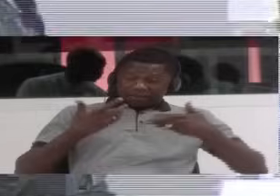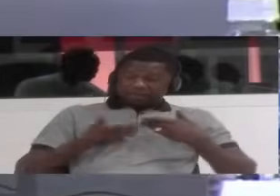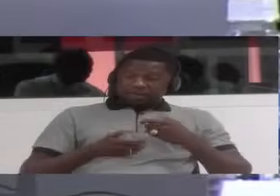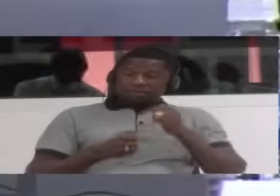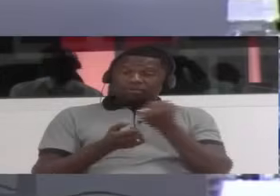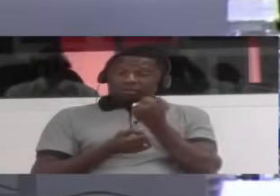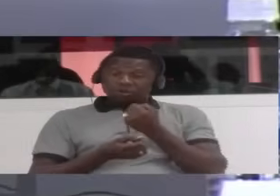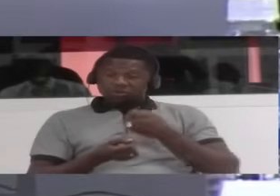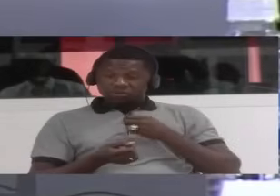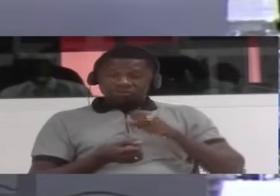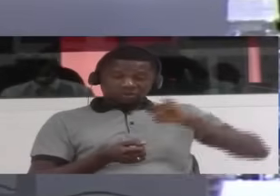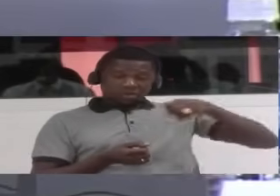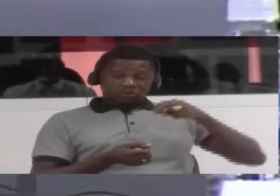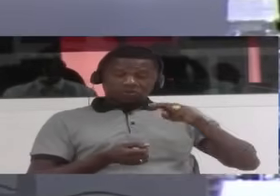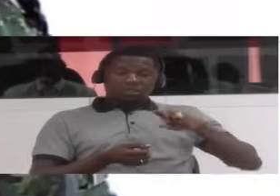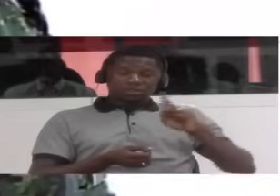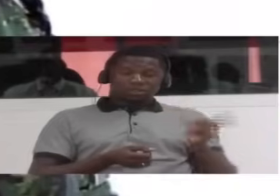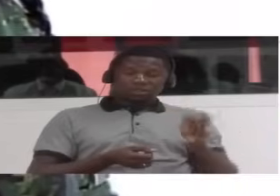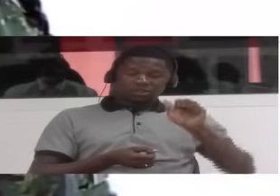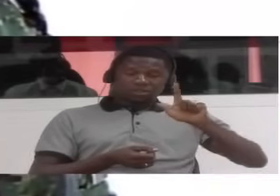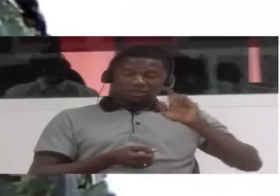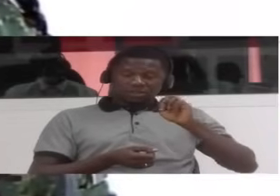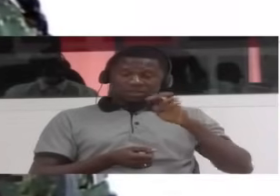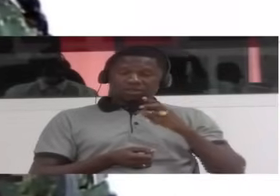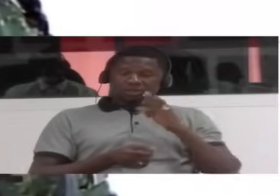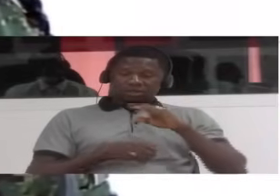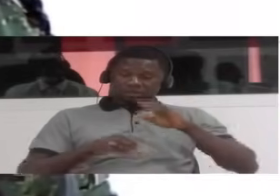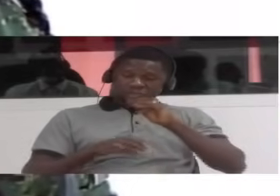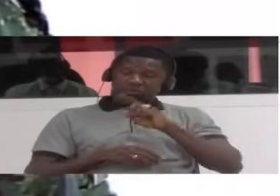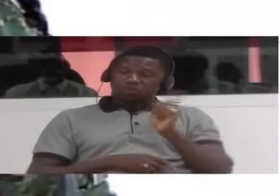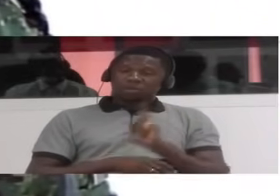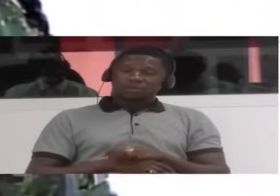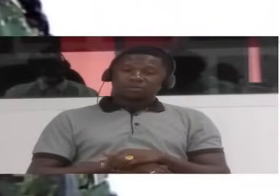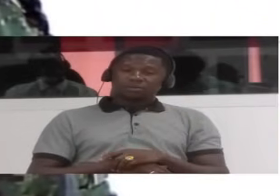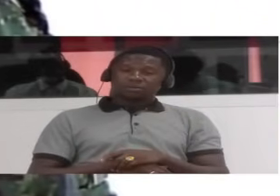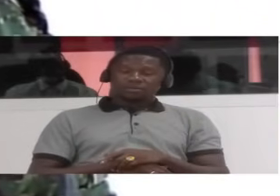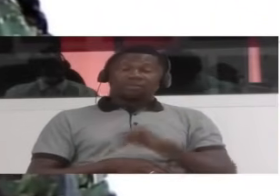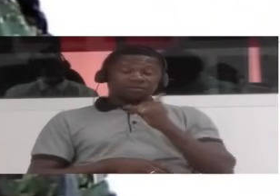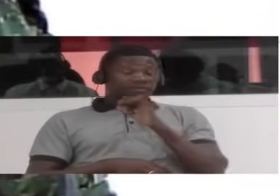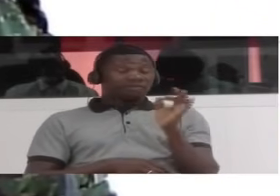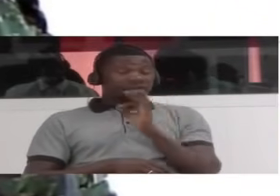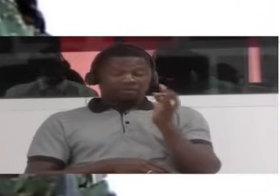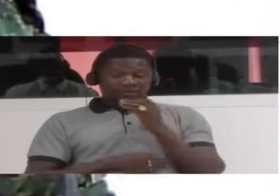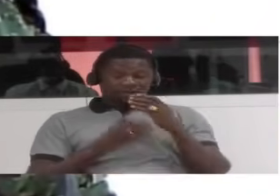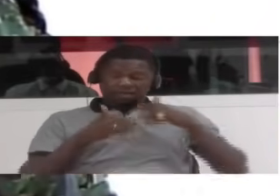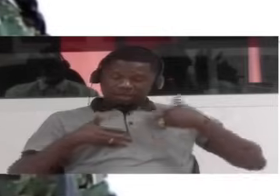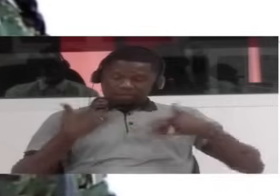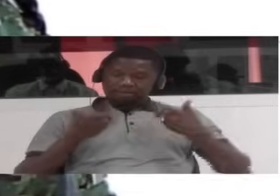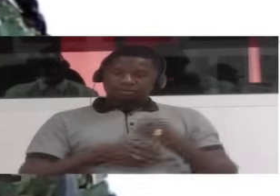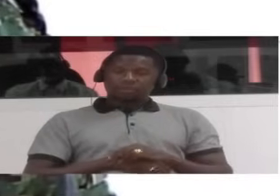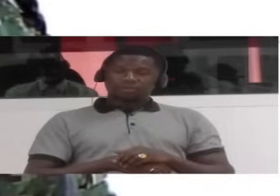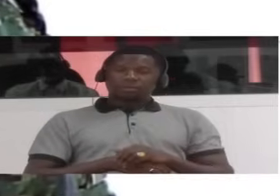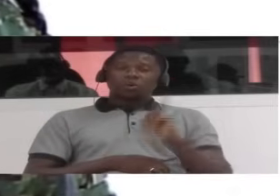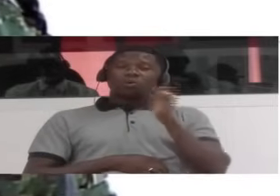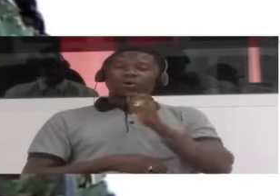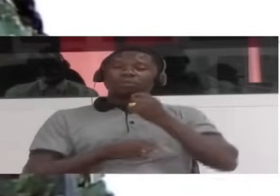because Junglers have done what? Very happy he was. What made him happy? What made him happy? We're trying